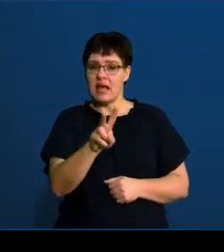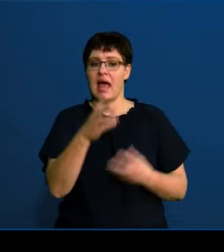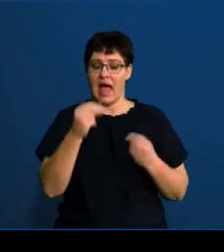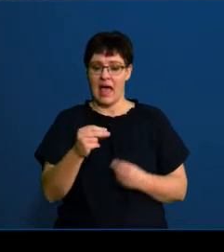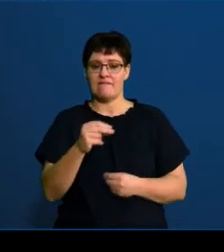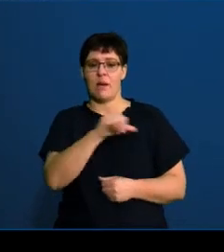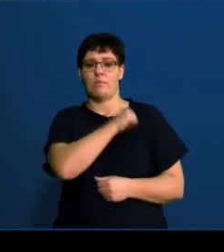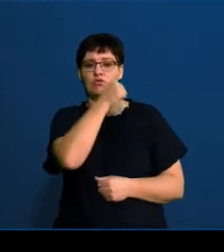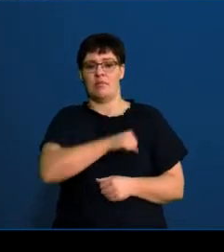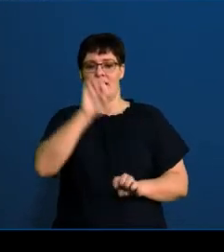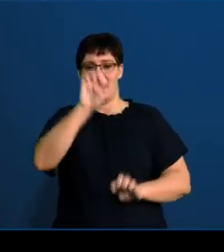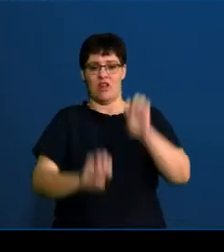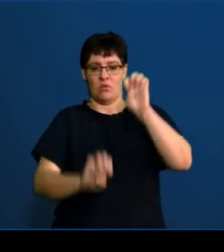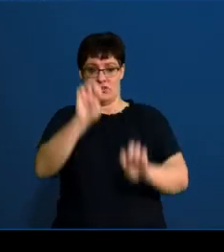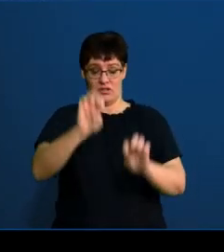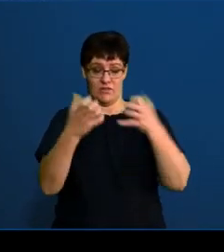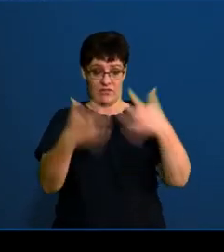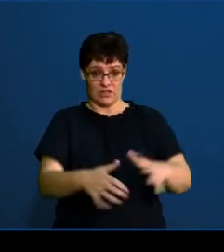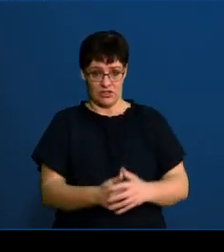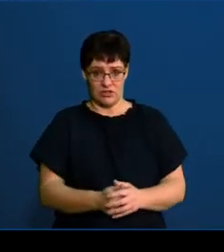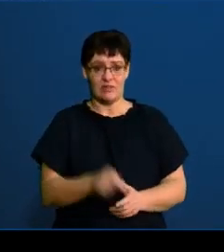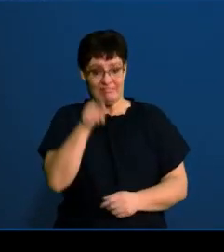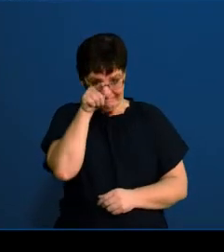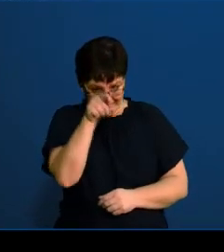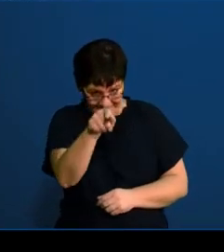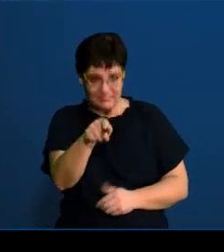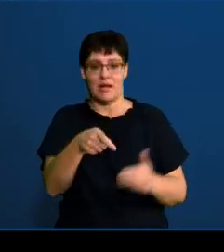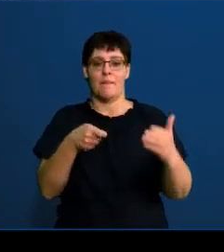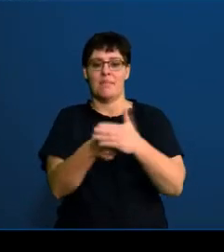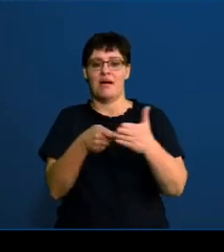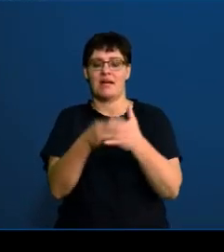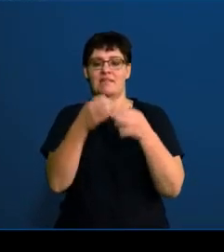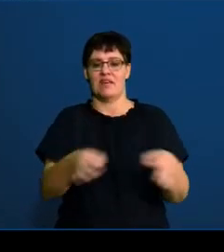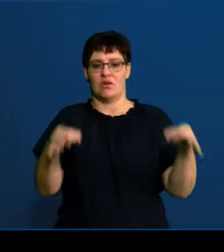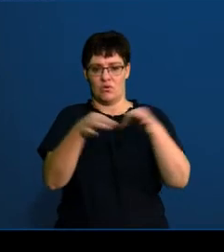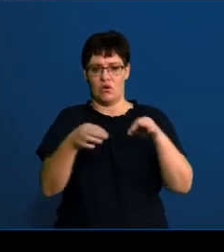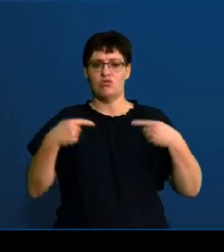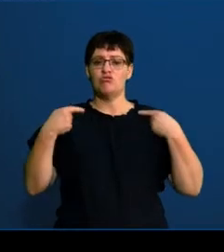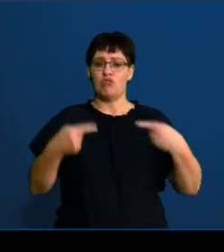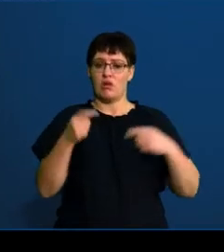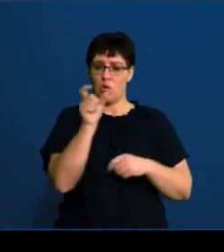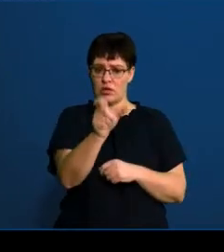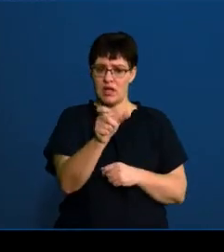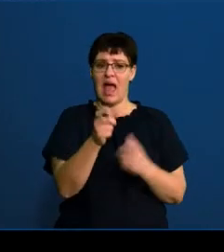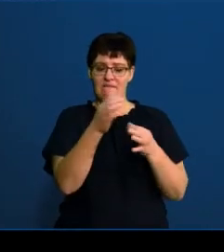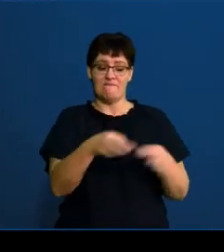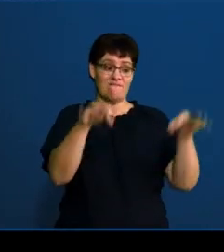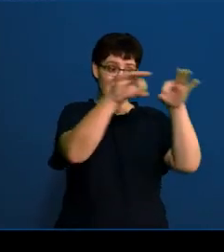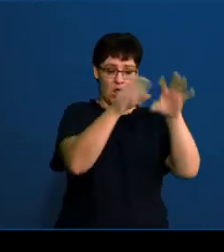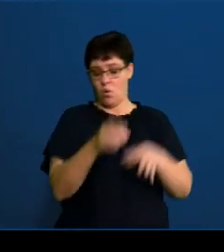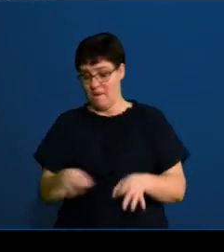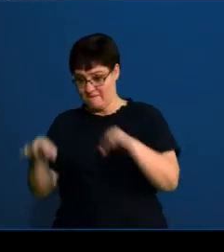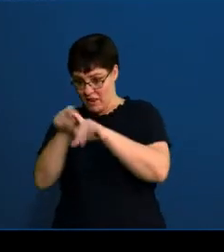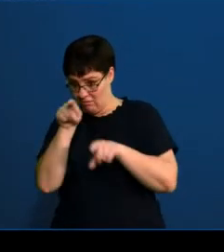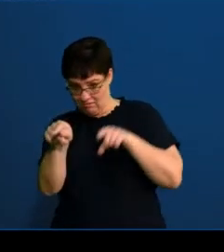municipal valuation. Now that is our market value. If we're struggling with the words, we've got value there and value